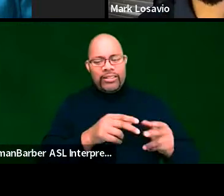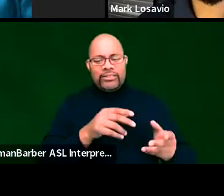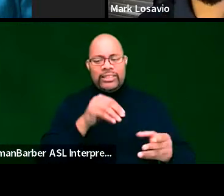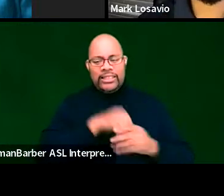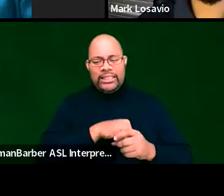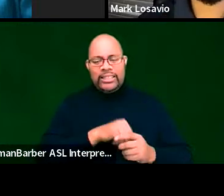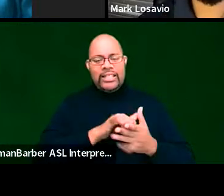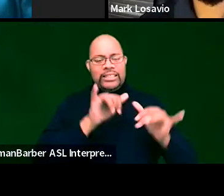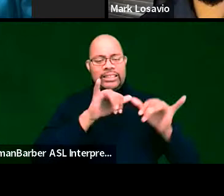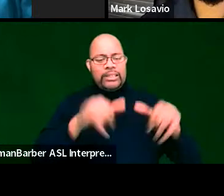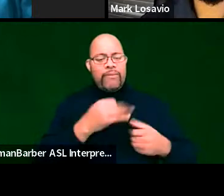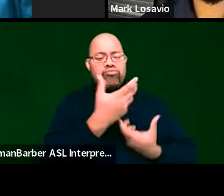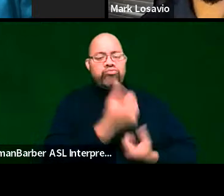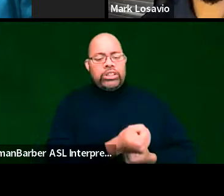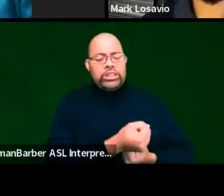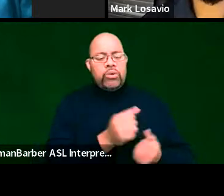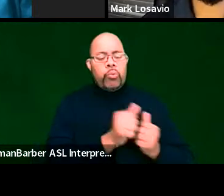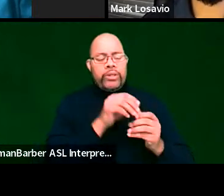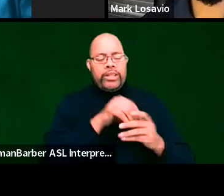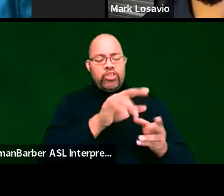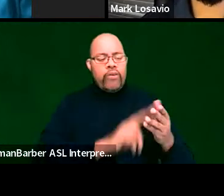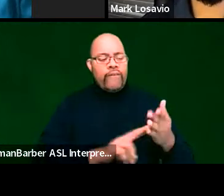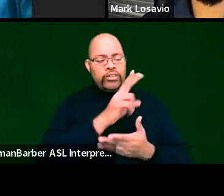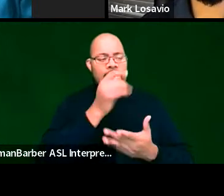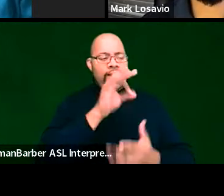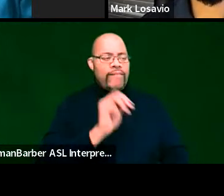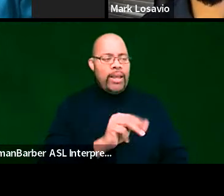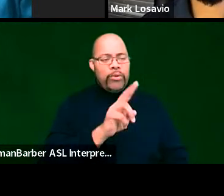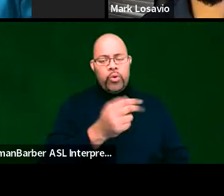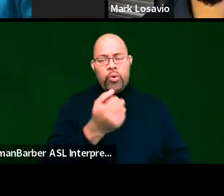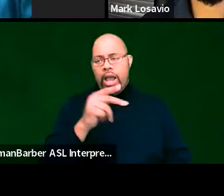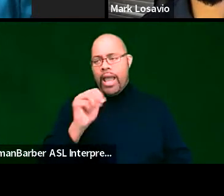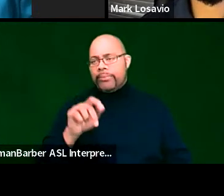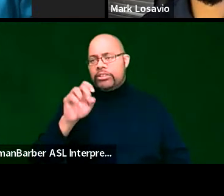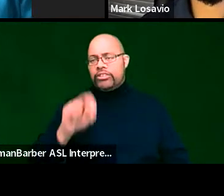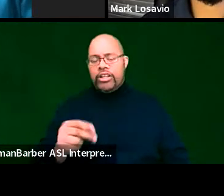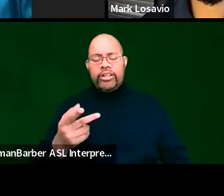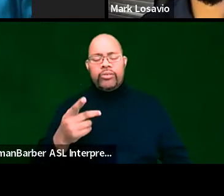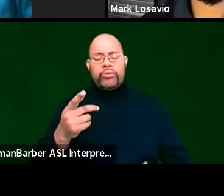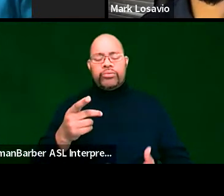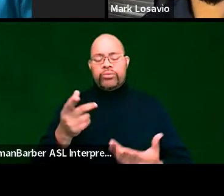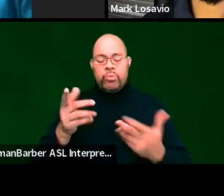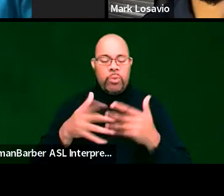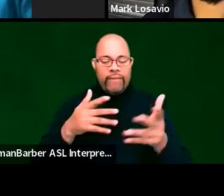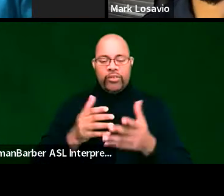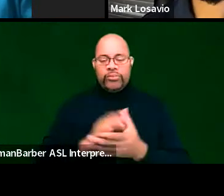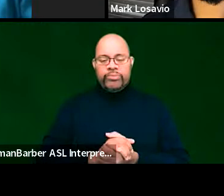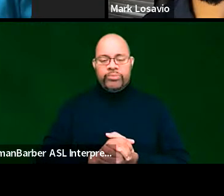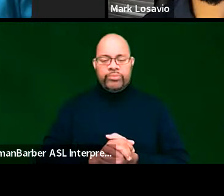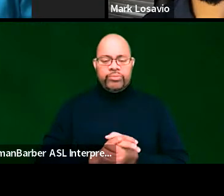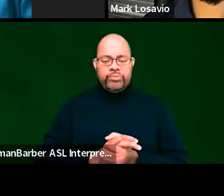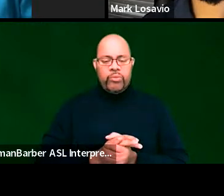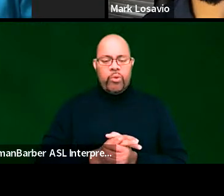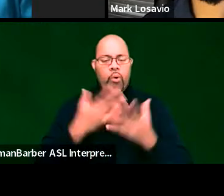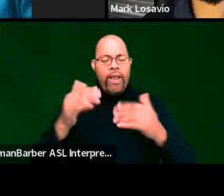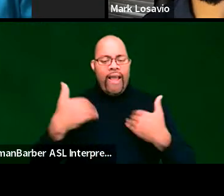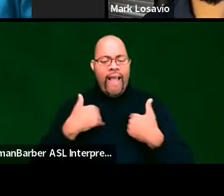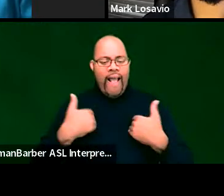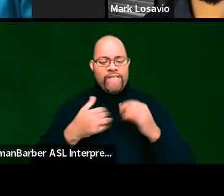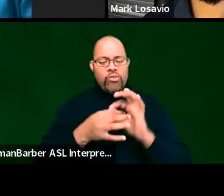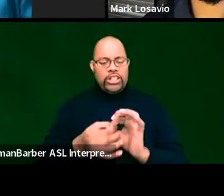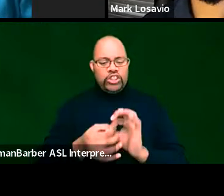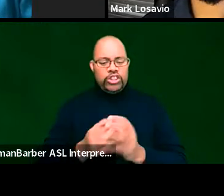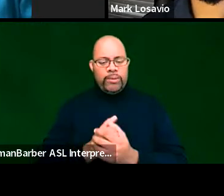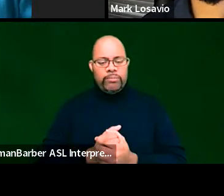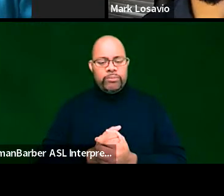like a system of trust, right, within these universities, like FAMU or Hampton or UMES, for example, right? Like you already have the relationship